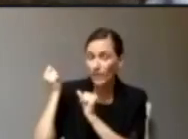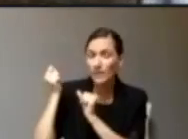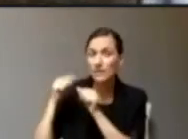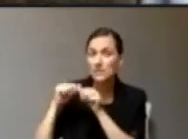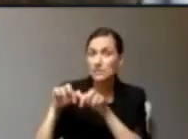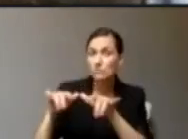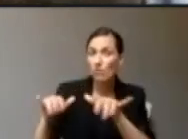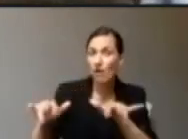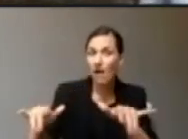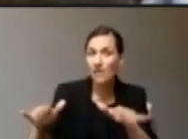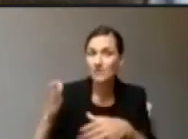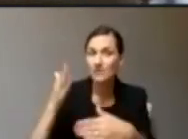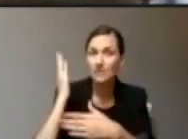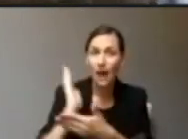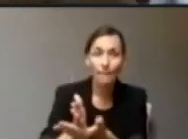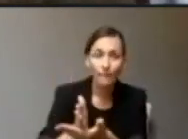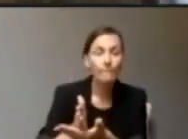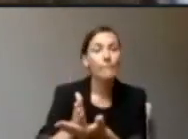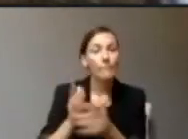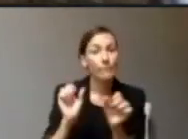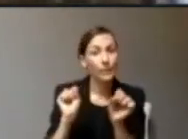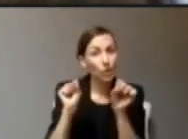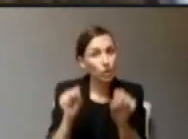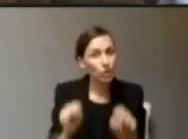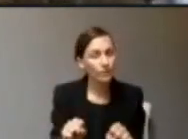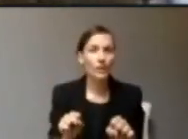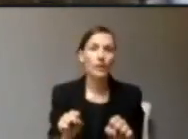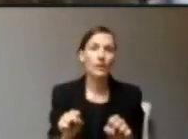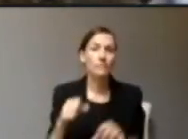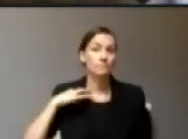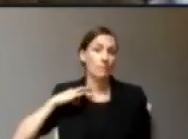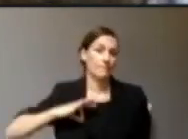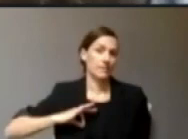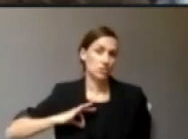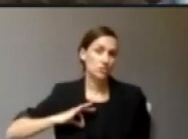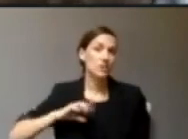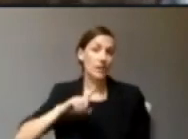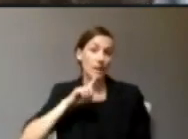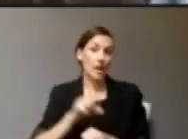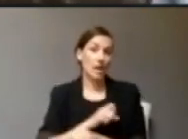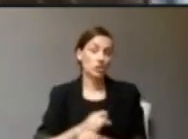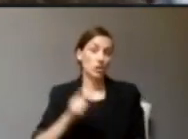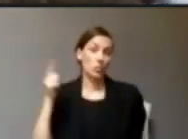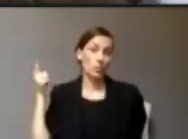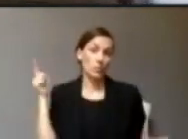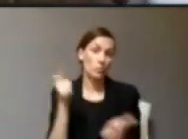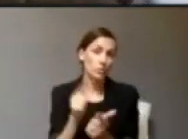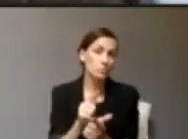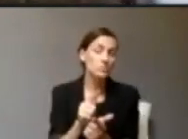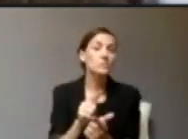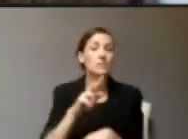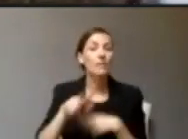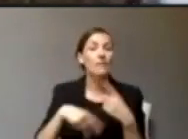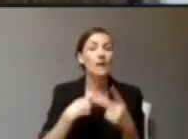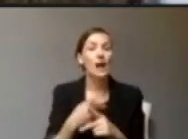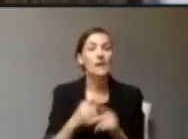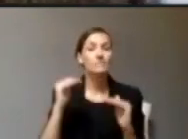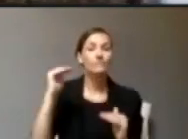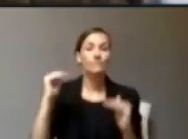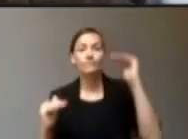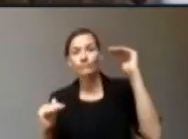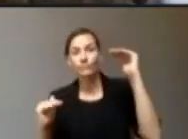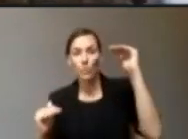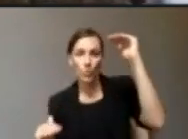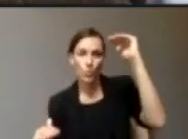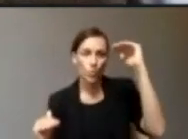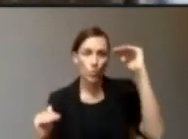disease, then that could have an incredibly beneficial impact and would actually reduce the kinds of racial disparities that we've seen so far in